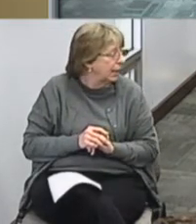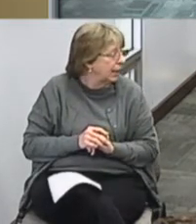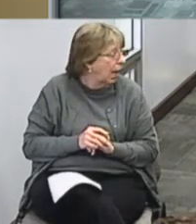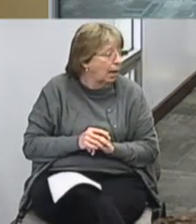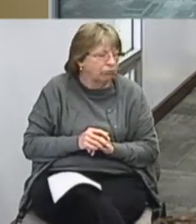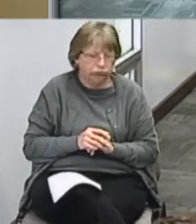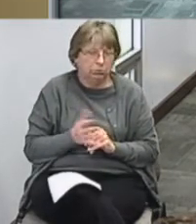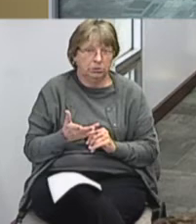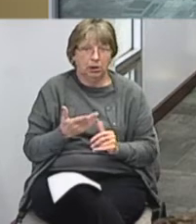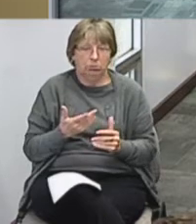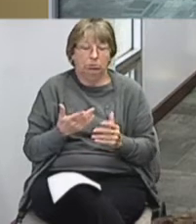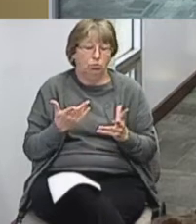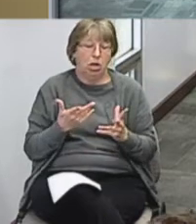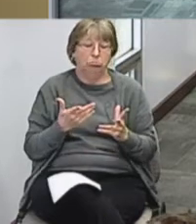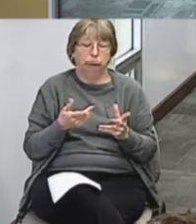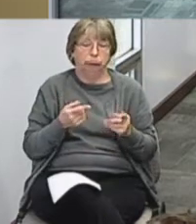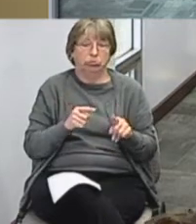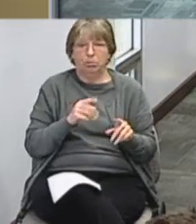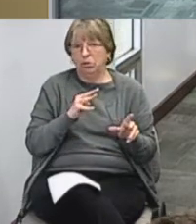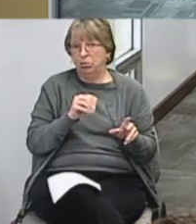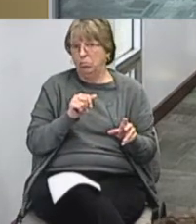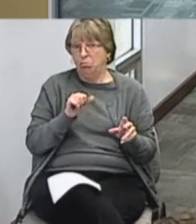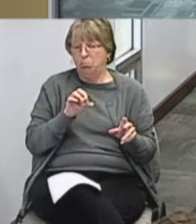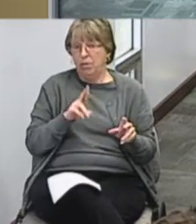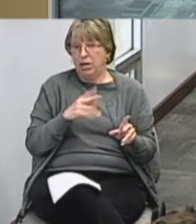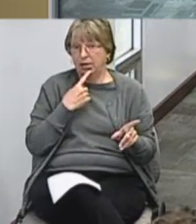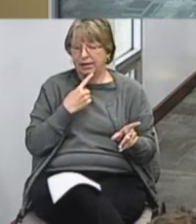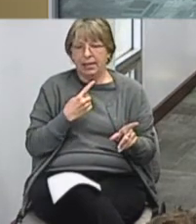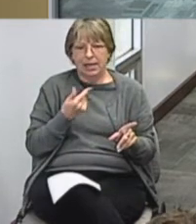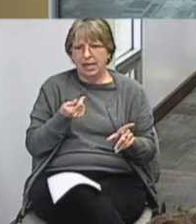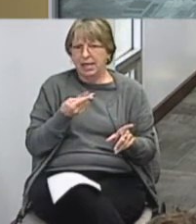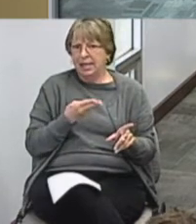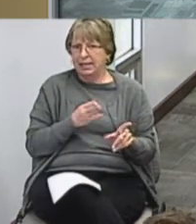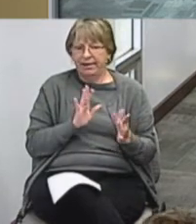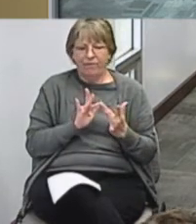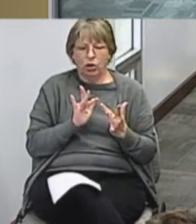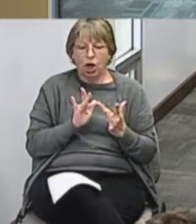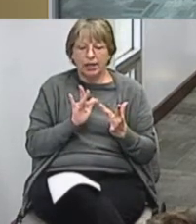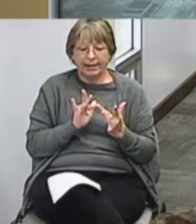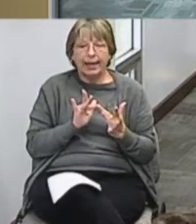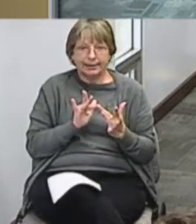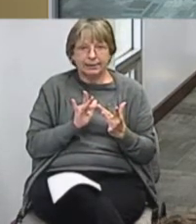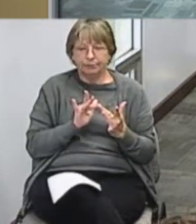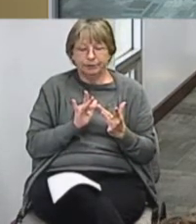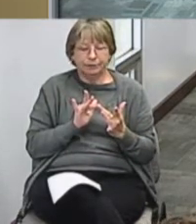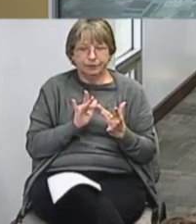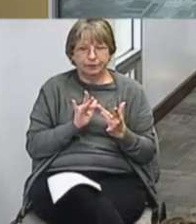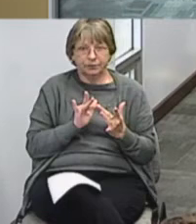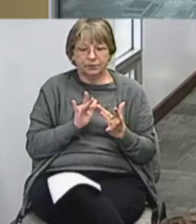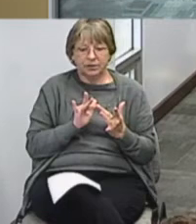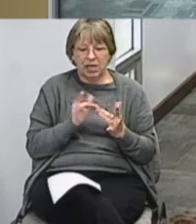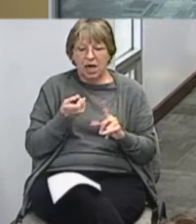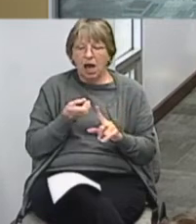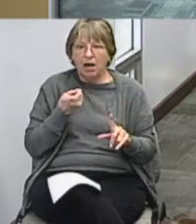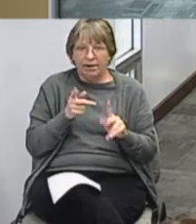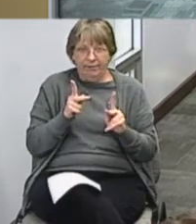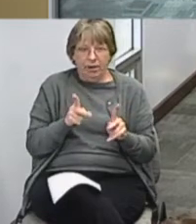Well, as the mayor had commented on, likewise, several contacts from folks